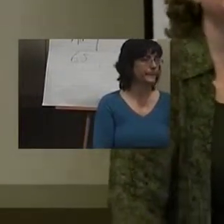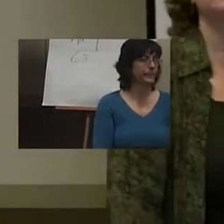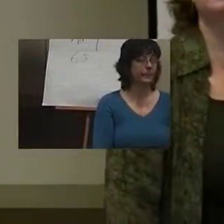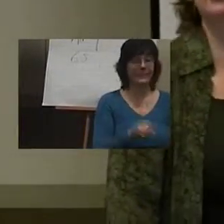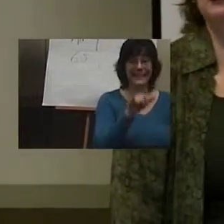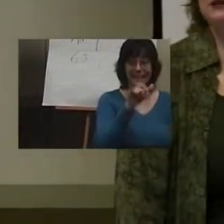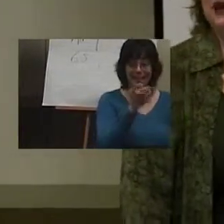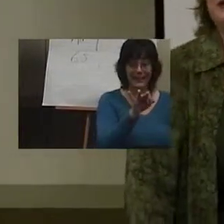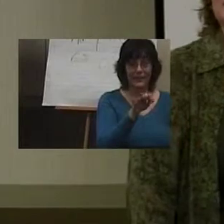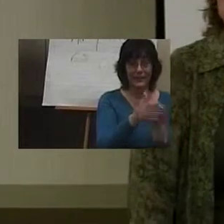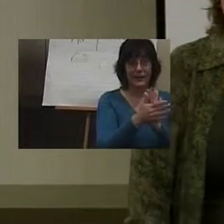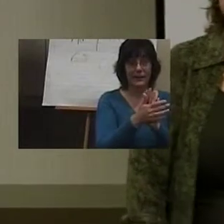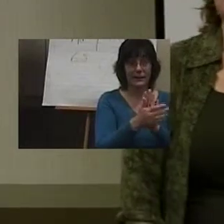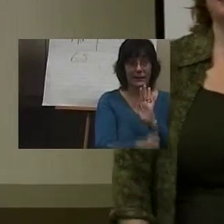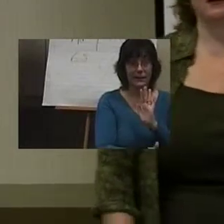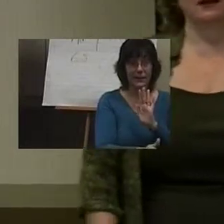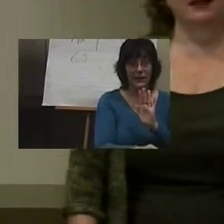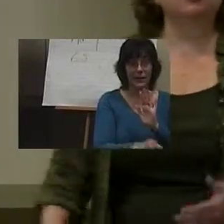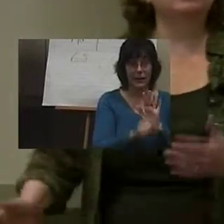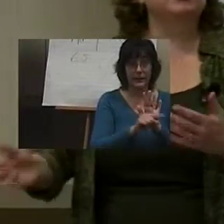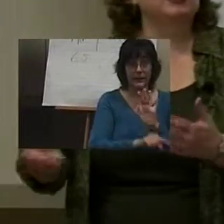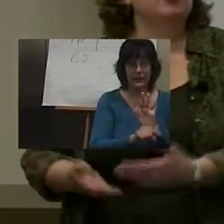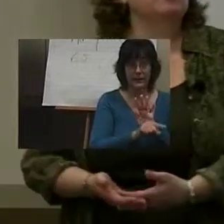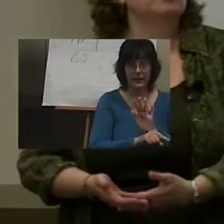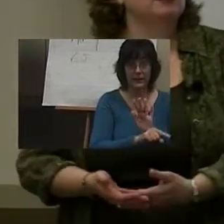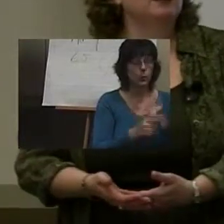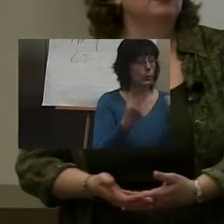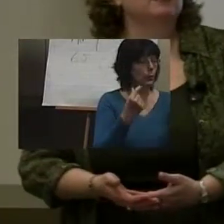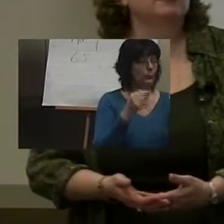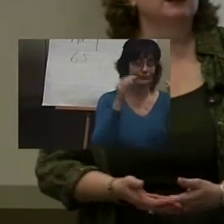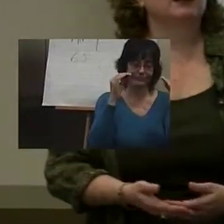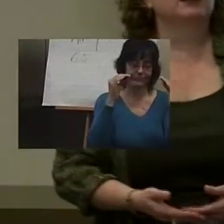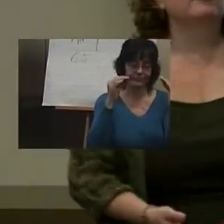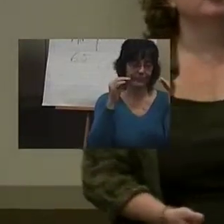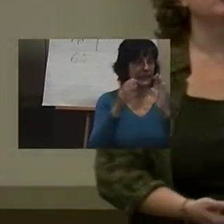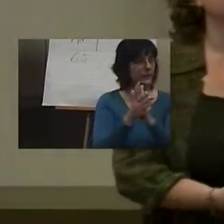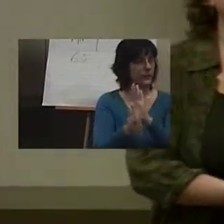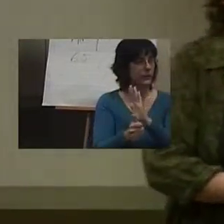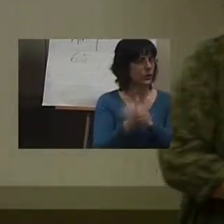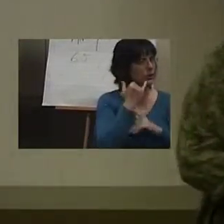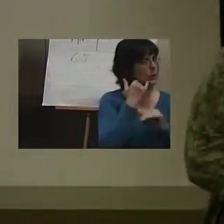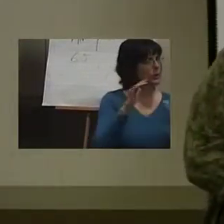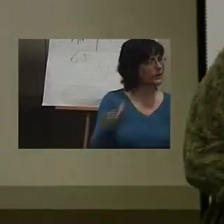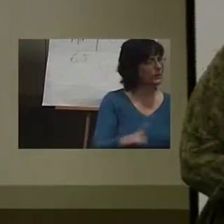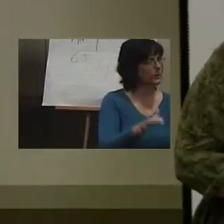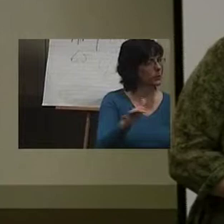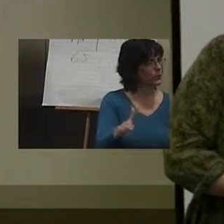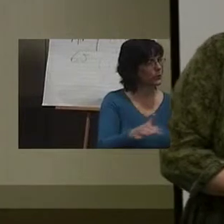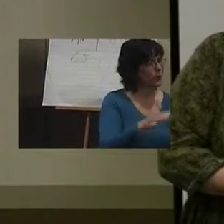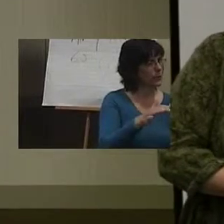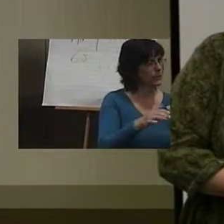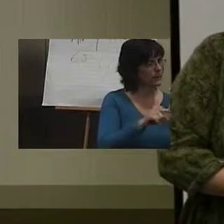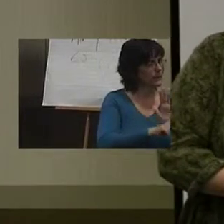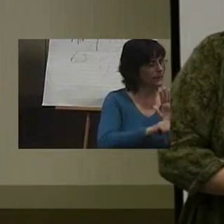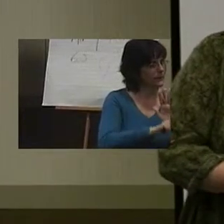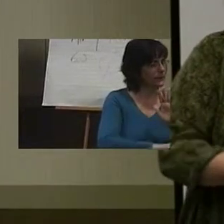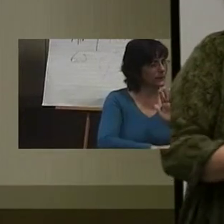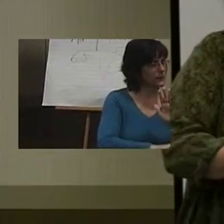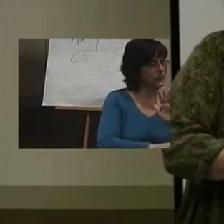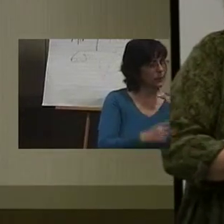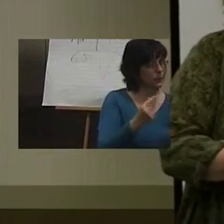If it's a skill deficit, then we teach them the skill. If it's a performance deficit,